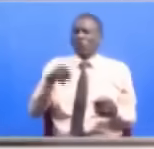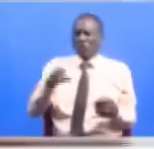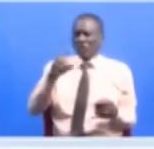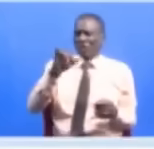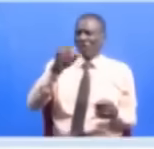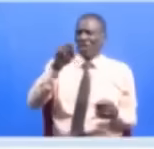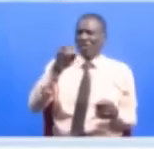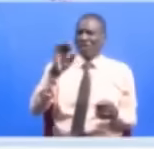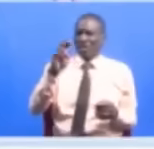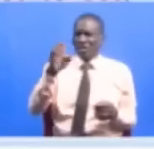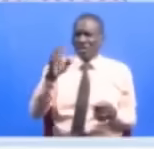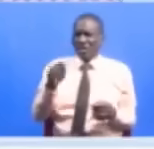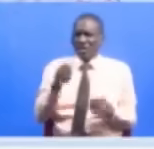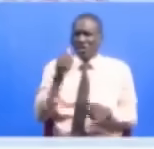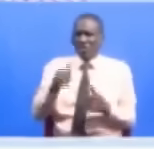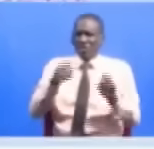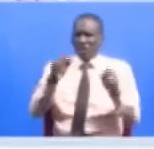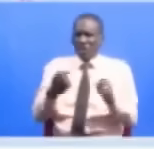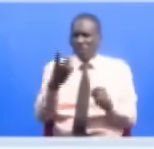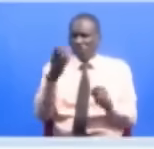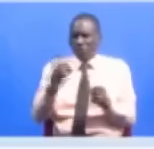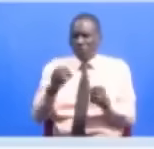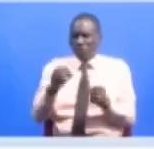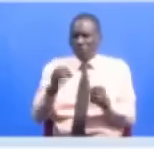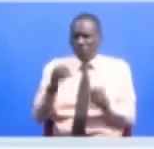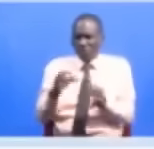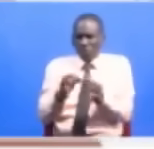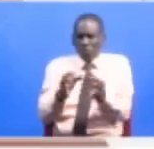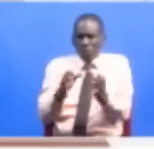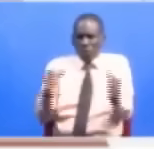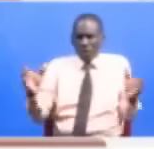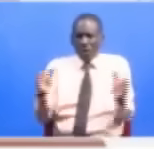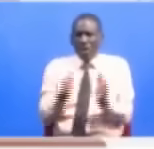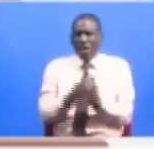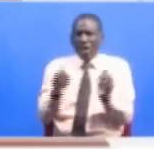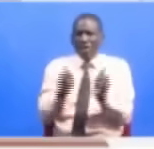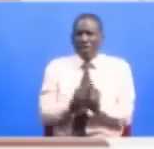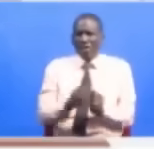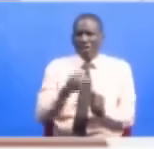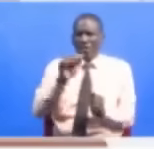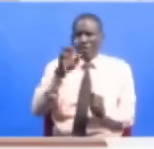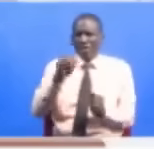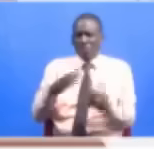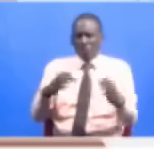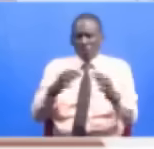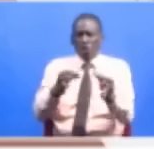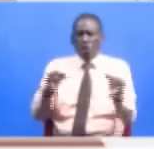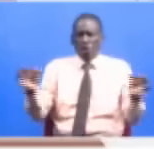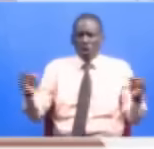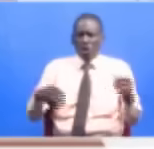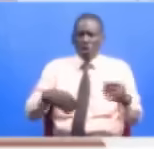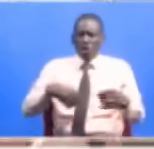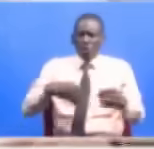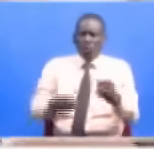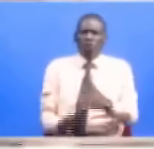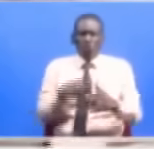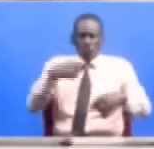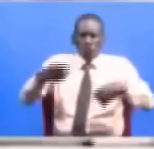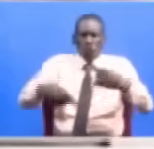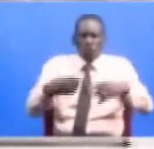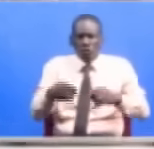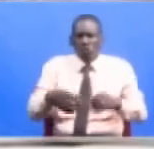which the smallest can be 20 centimeters wide and 10 centimeters long, produces continuous flow of power,